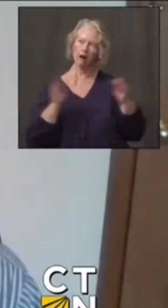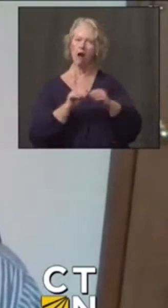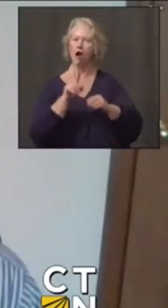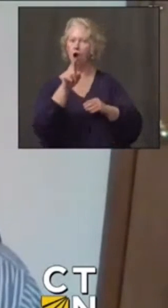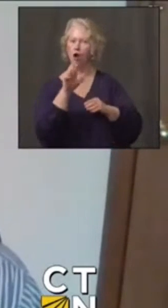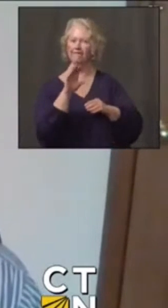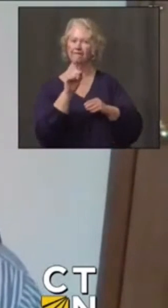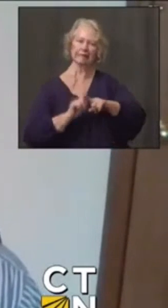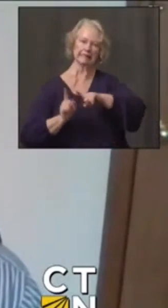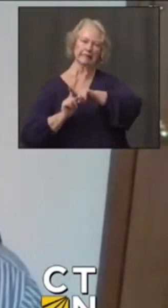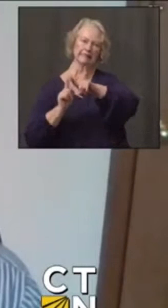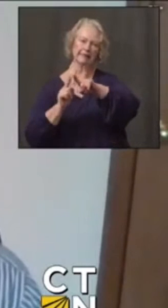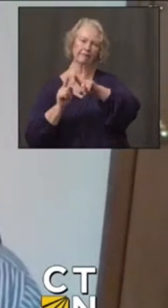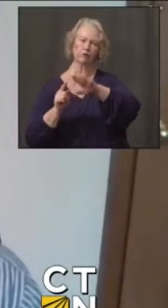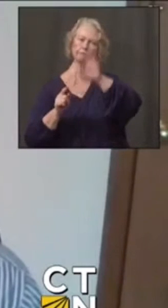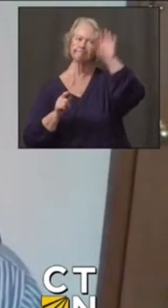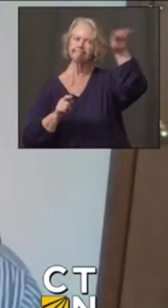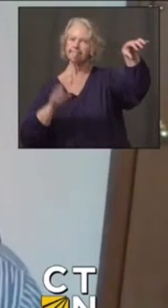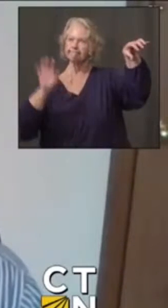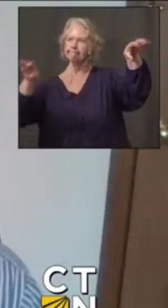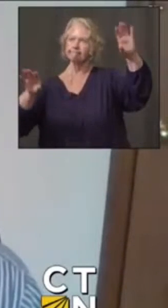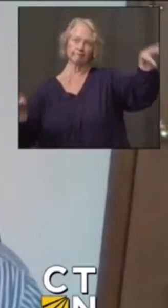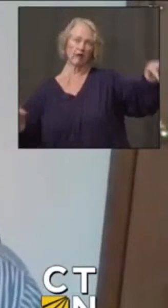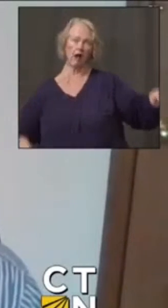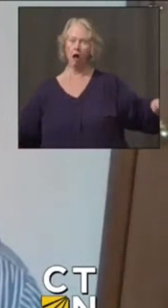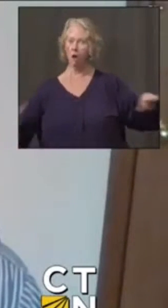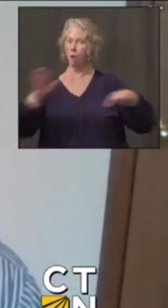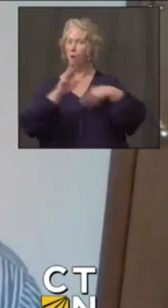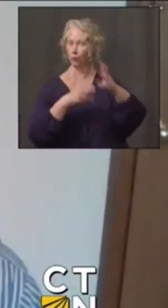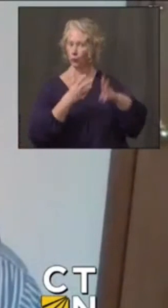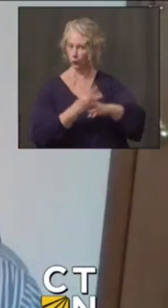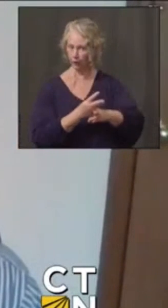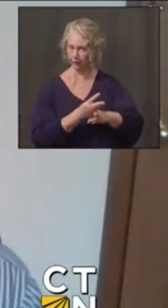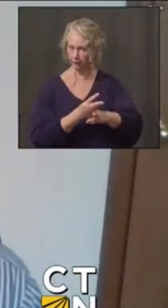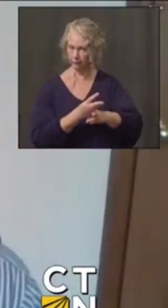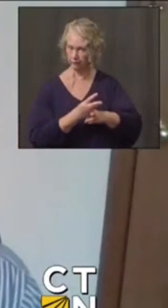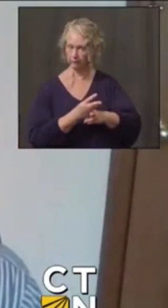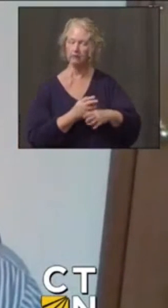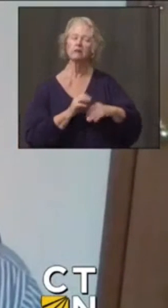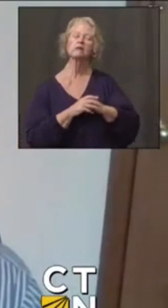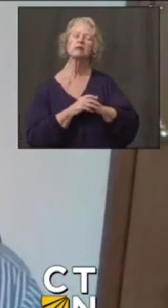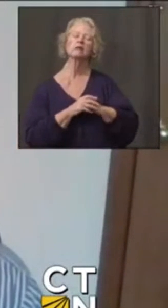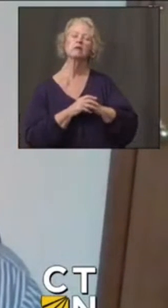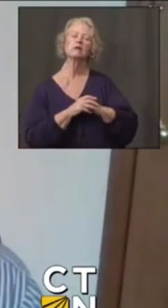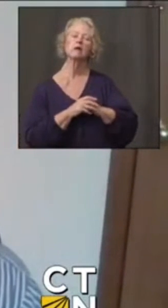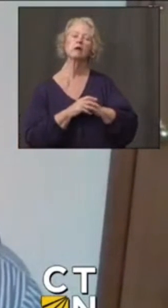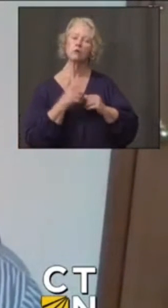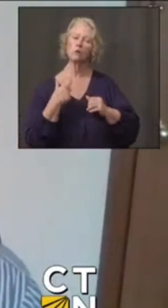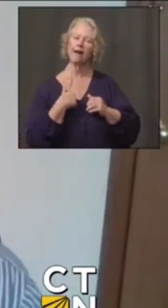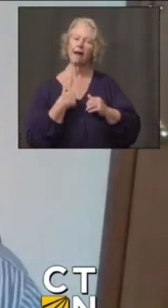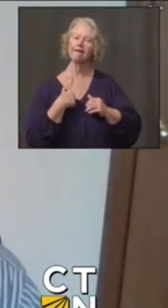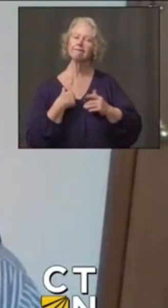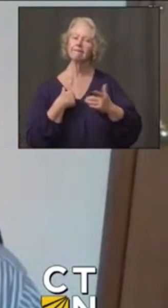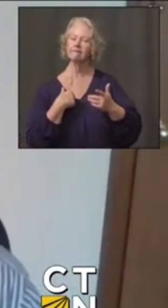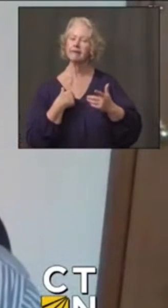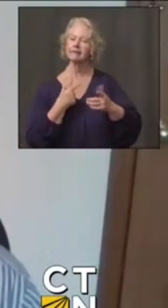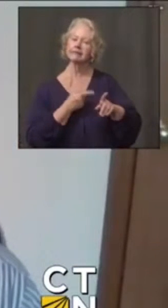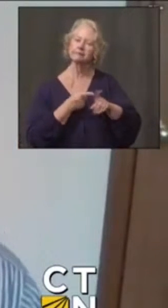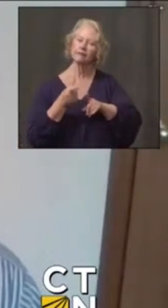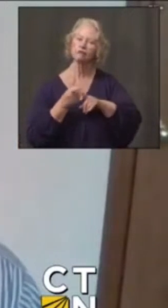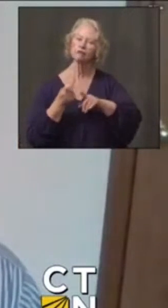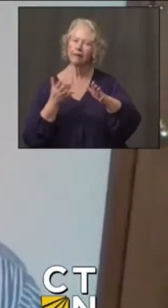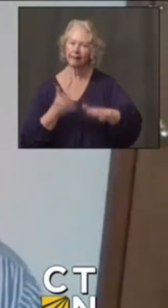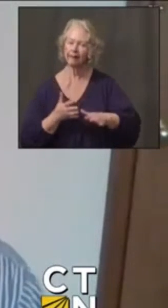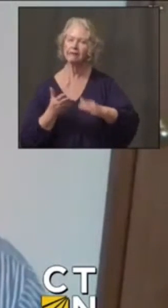sites, around the world conducting those, and so we have some of the specialists who help